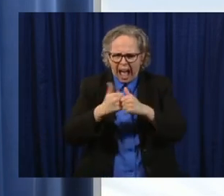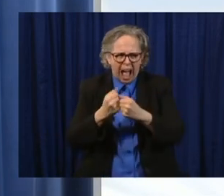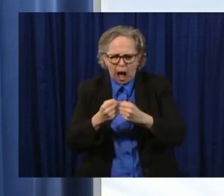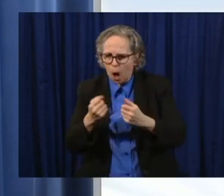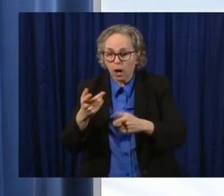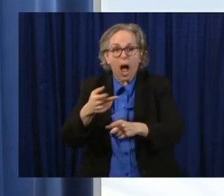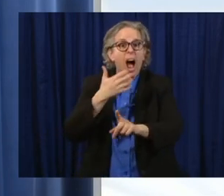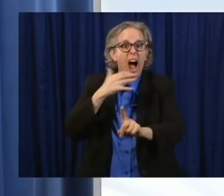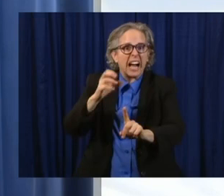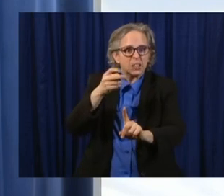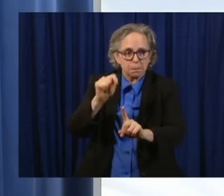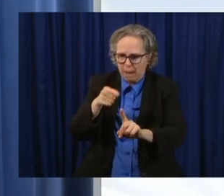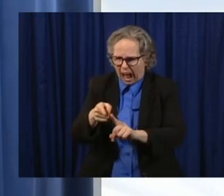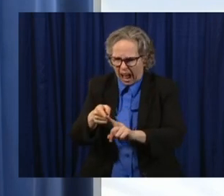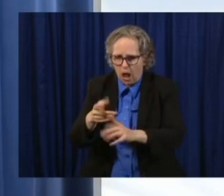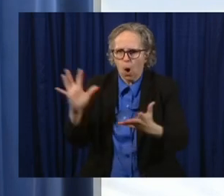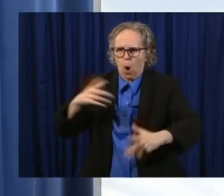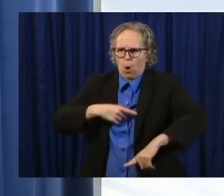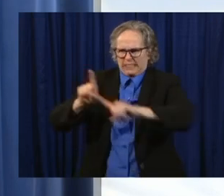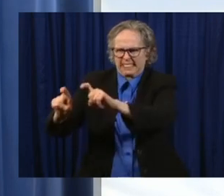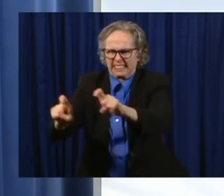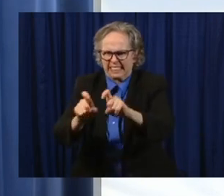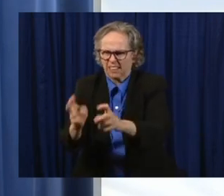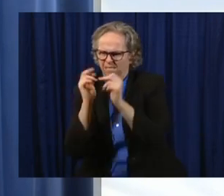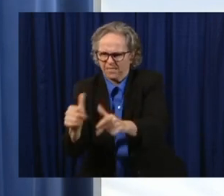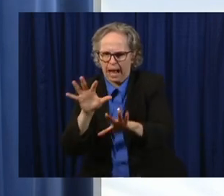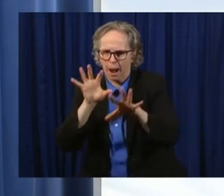occur, where we have a breakout. We will be able to move